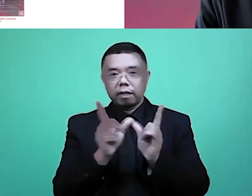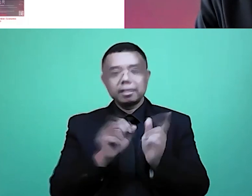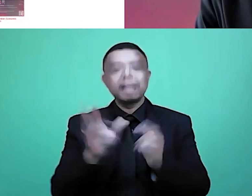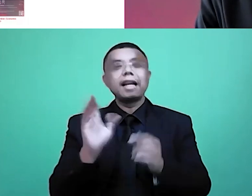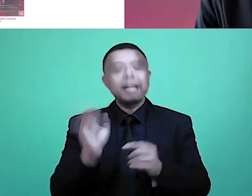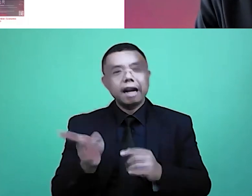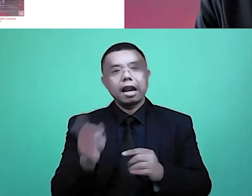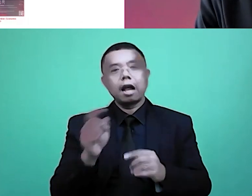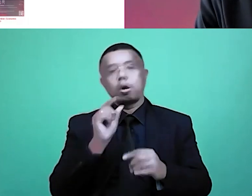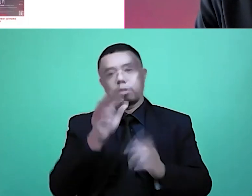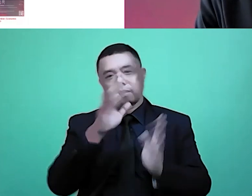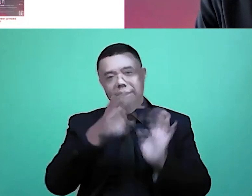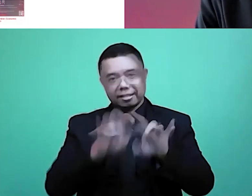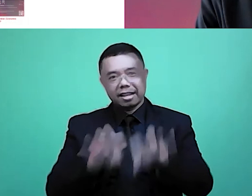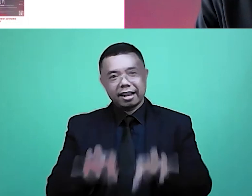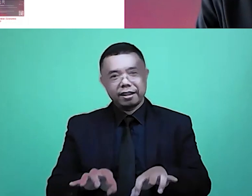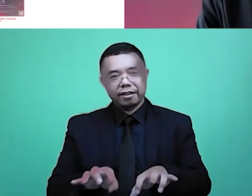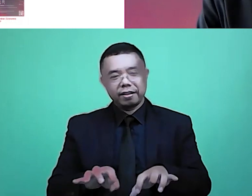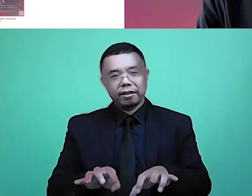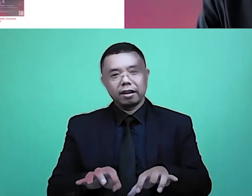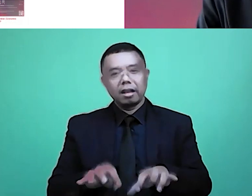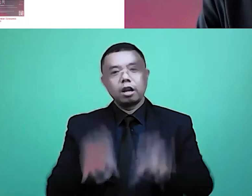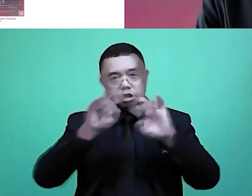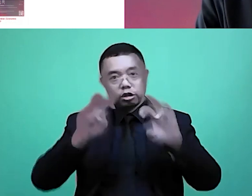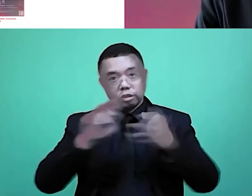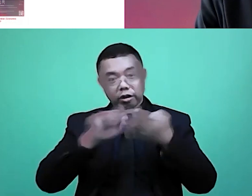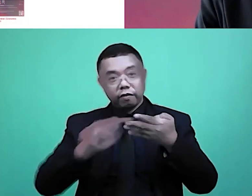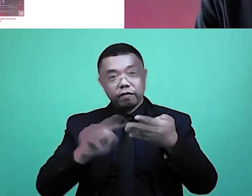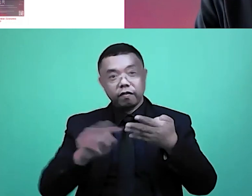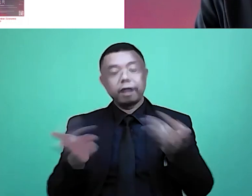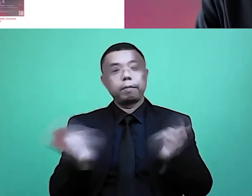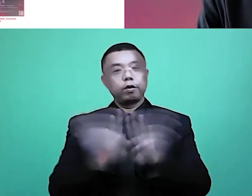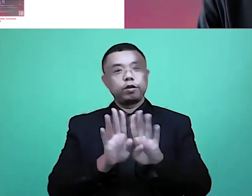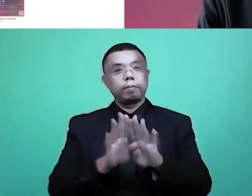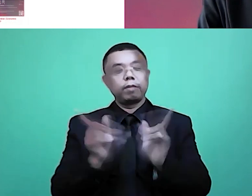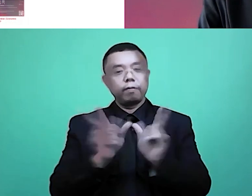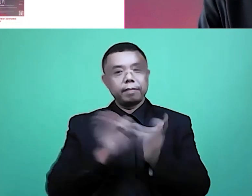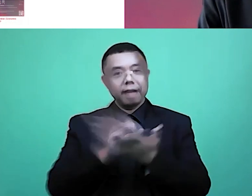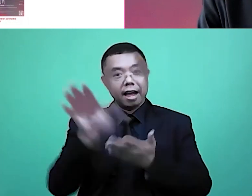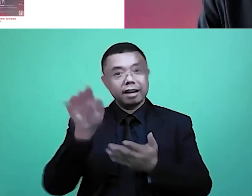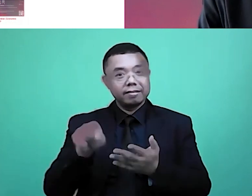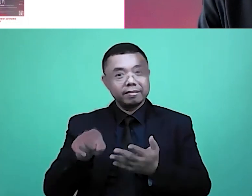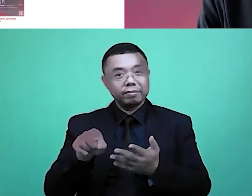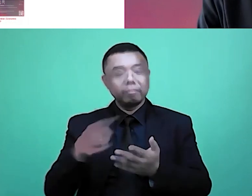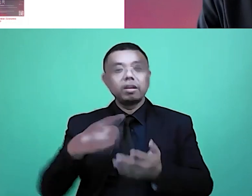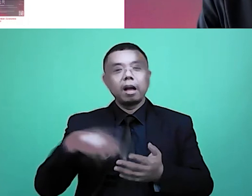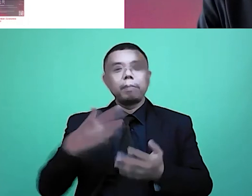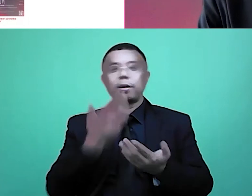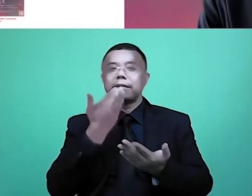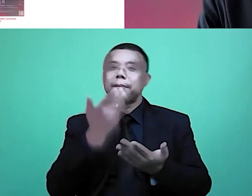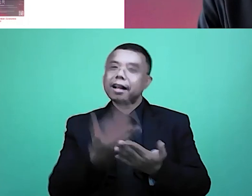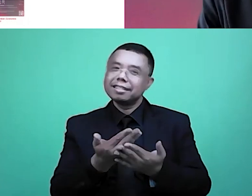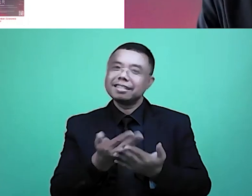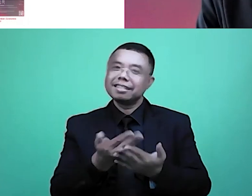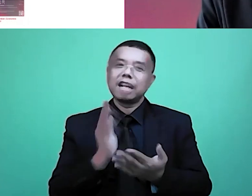survey at the close of this webinar and we hope you can complete that. Would be much appreciated and will help us in creating better webinars in the